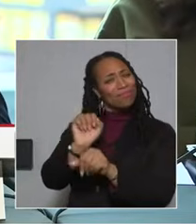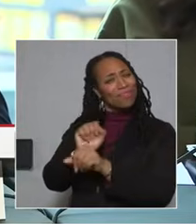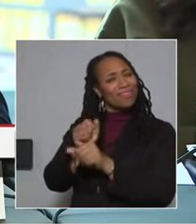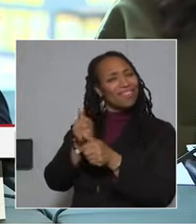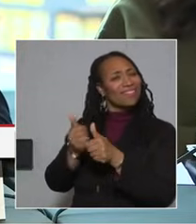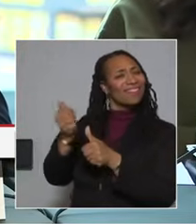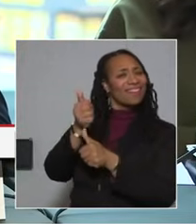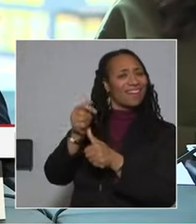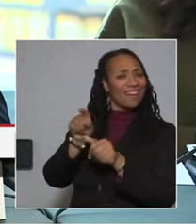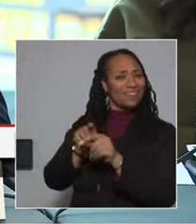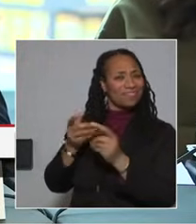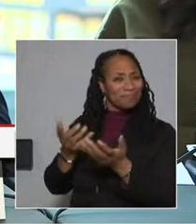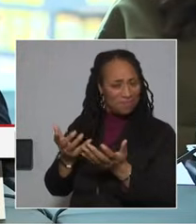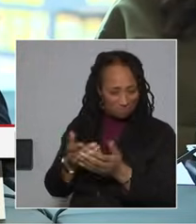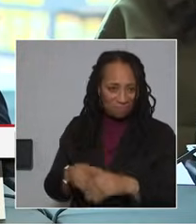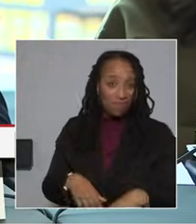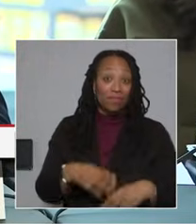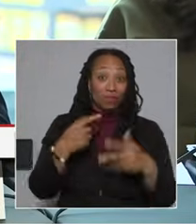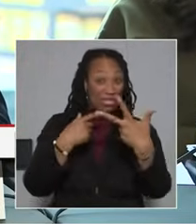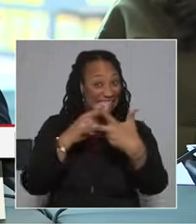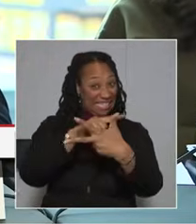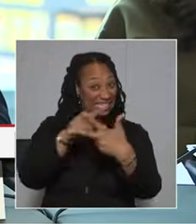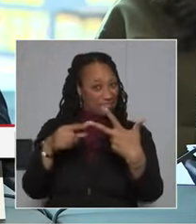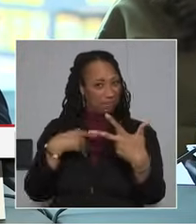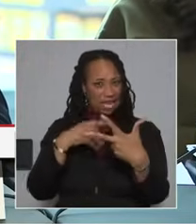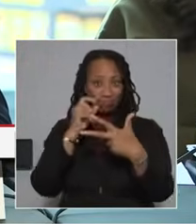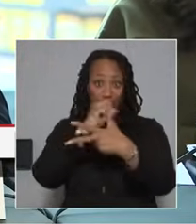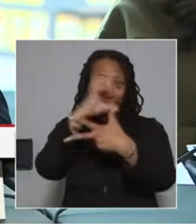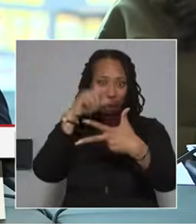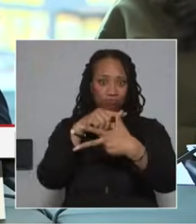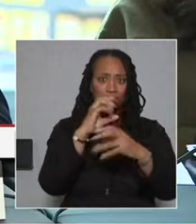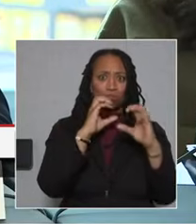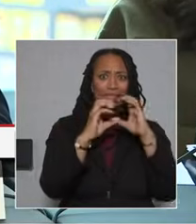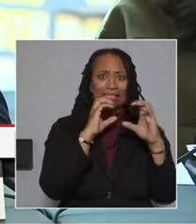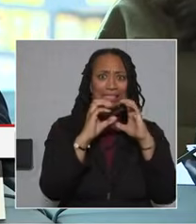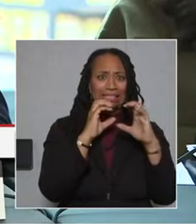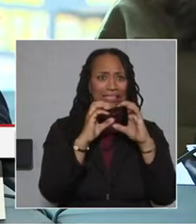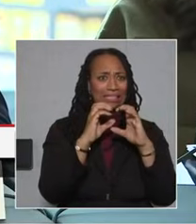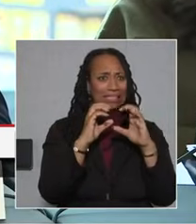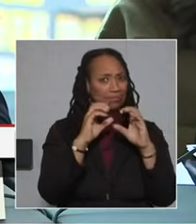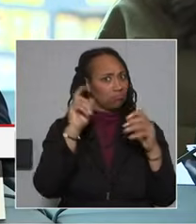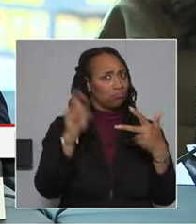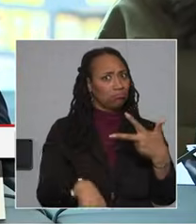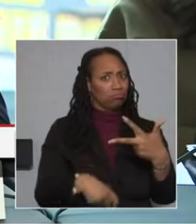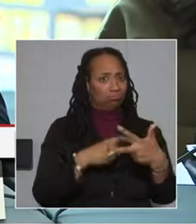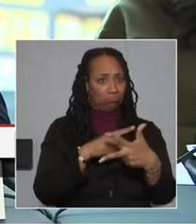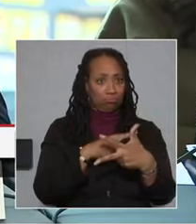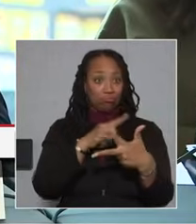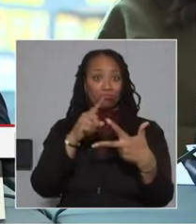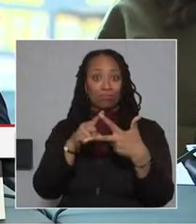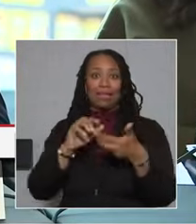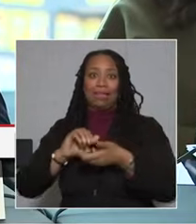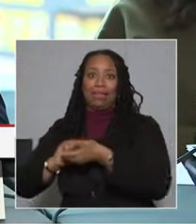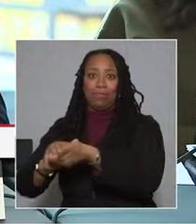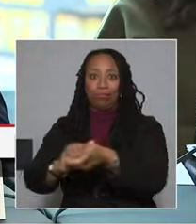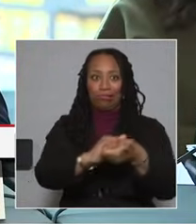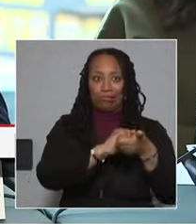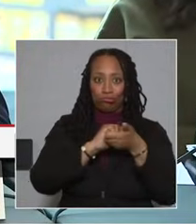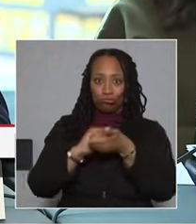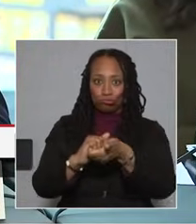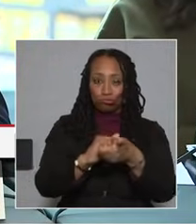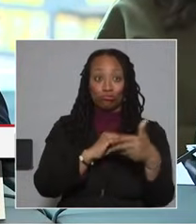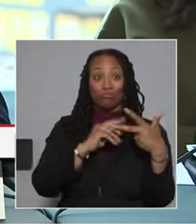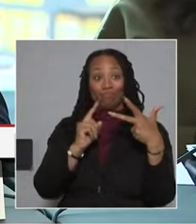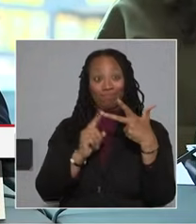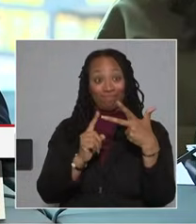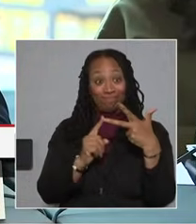communicate. You have to have excellent collaboration, not just with our external partners, but with our DC government partners. And we have to have, the person has to have a